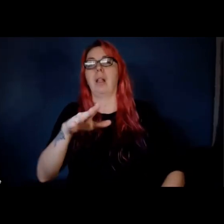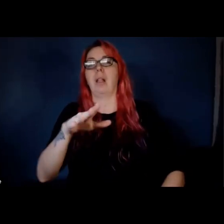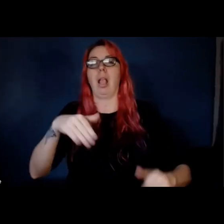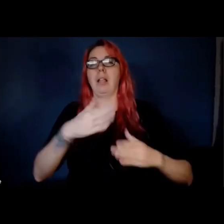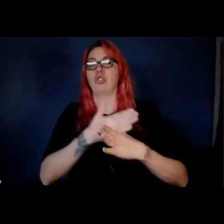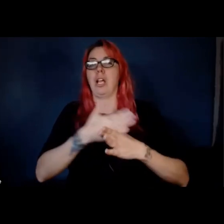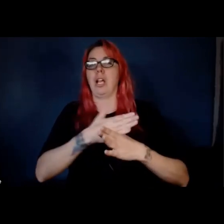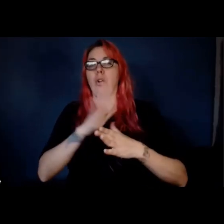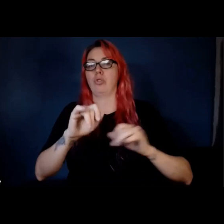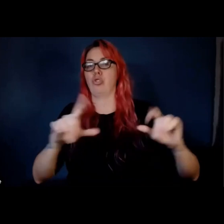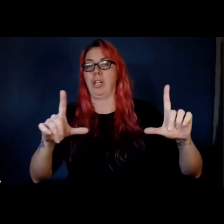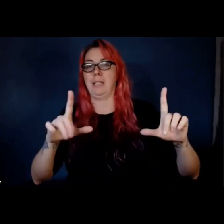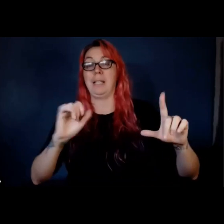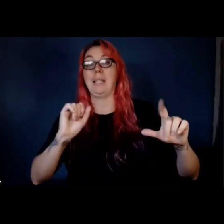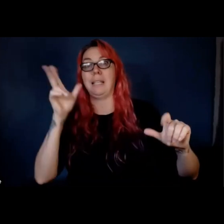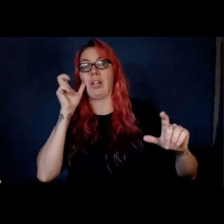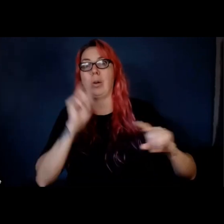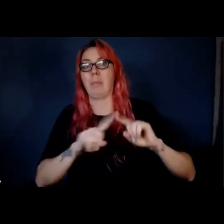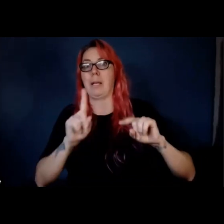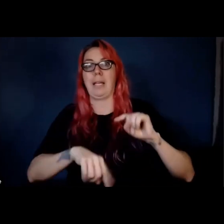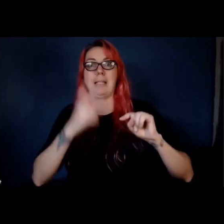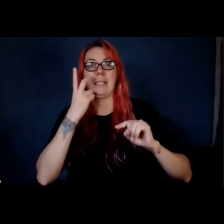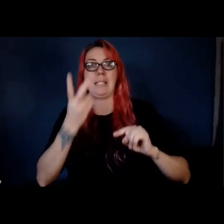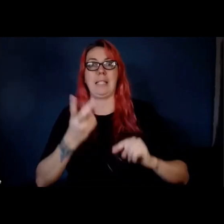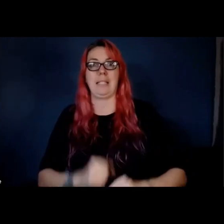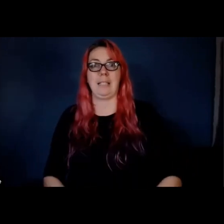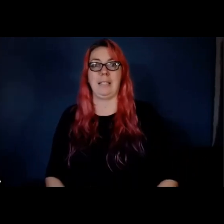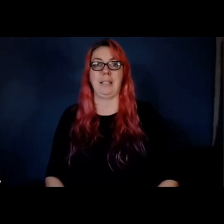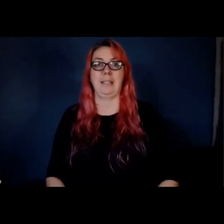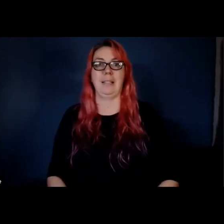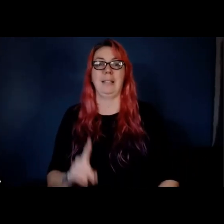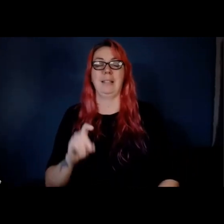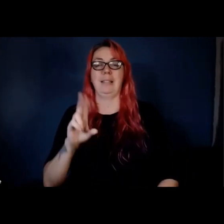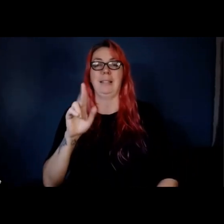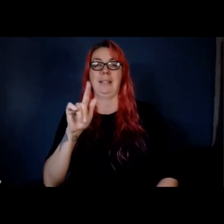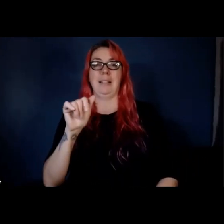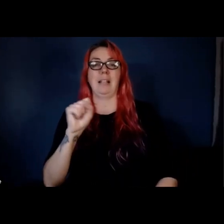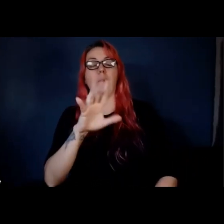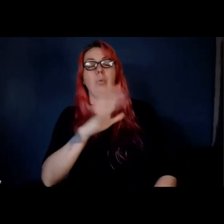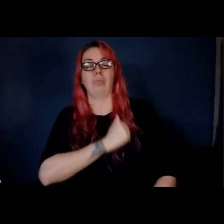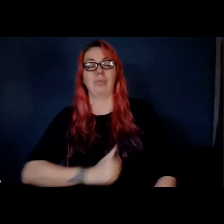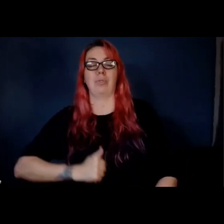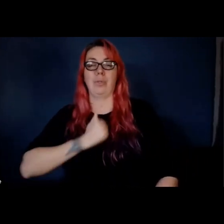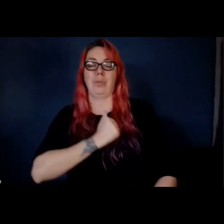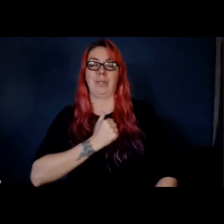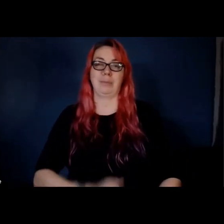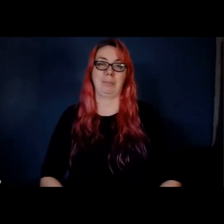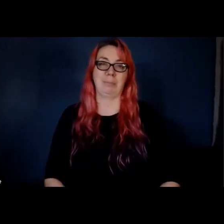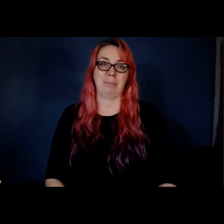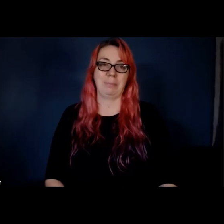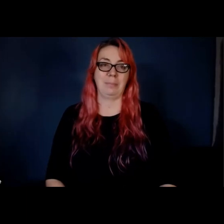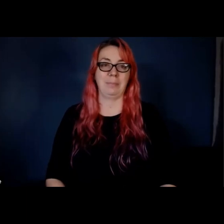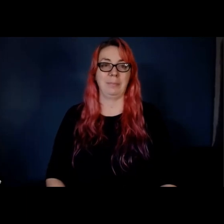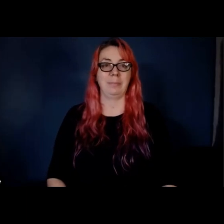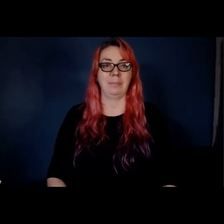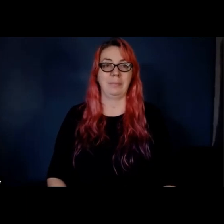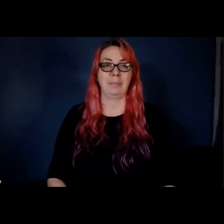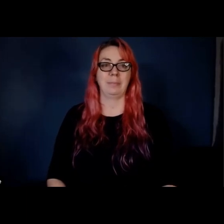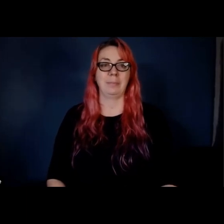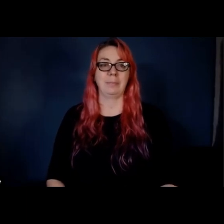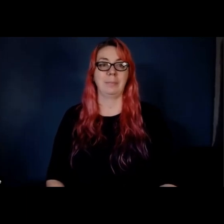a tragedy related to... Sorry about that. Don't know how that happened. I thought I was